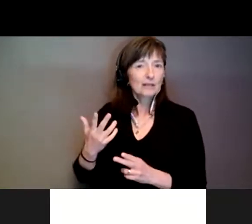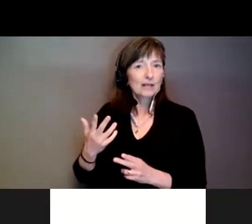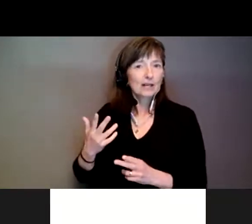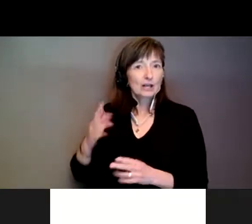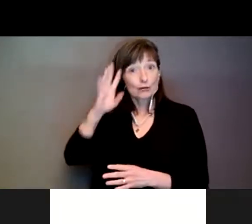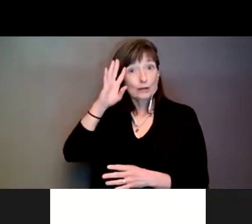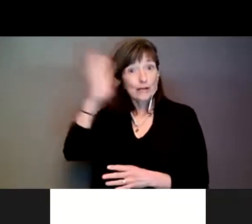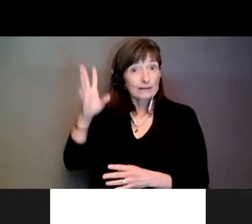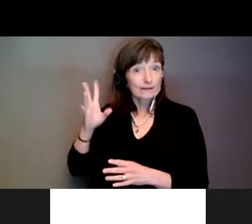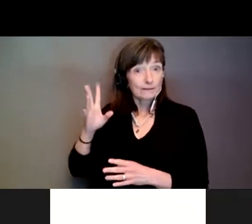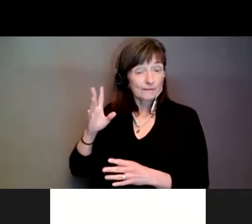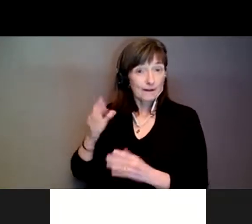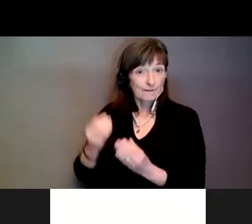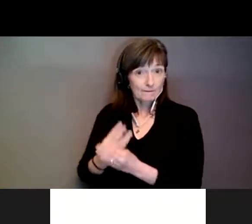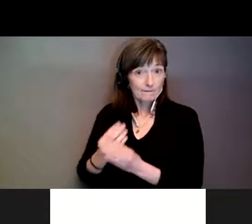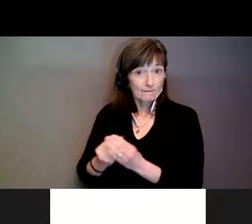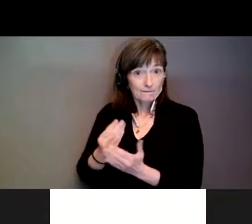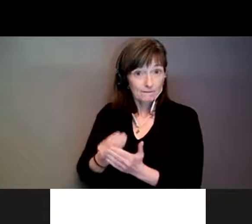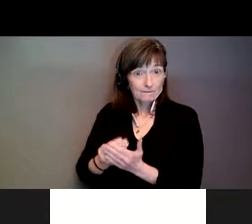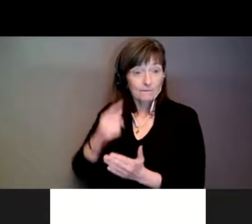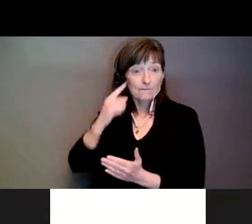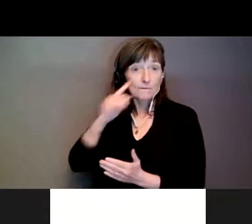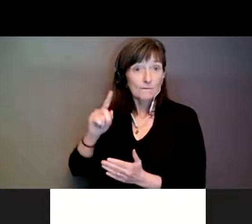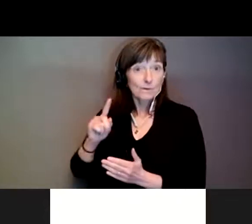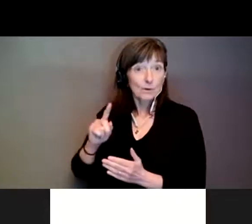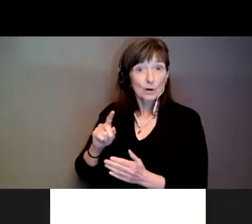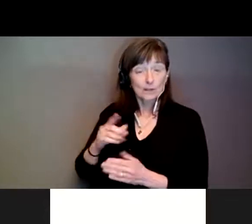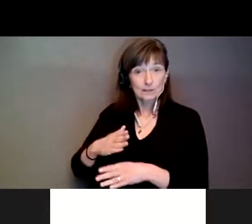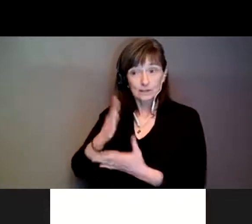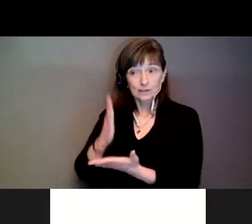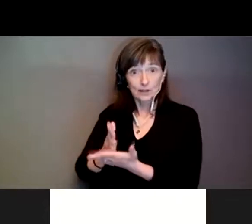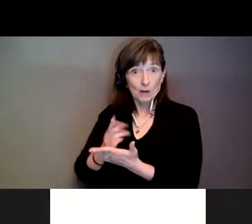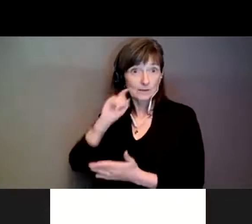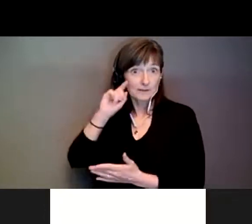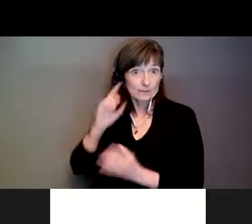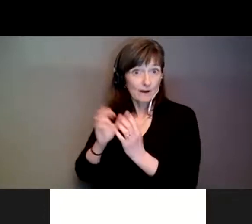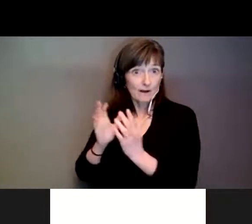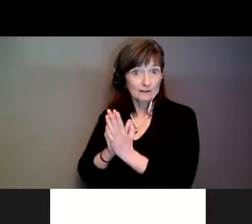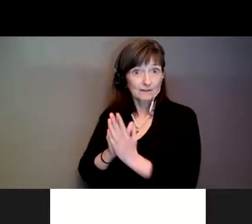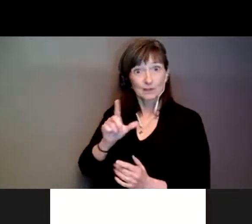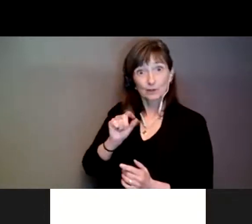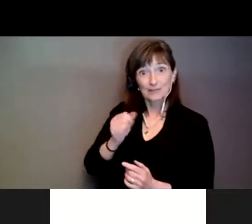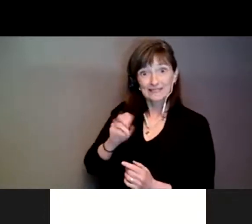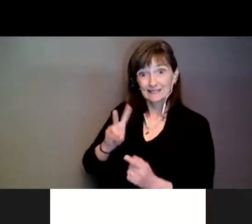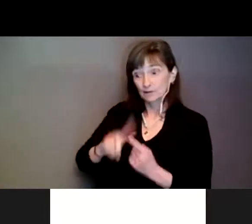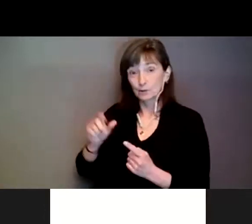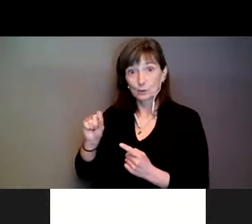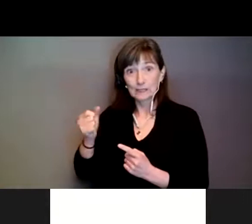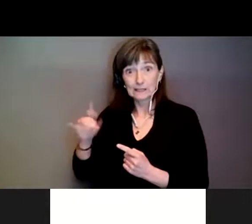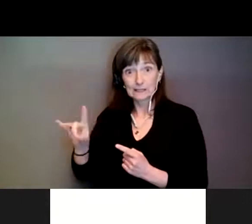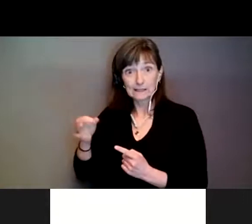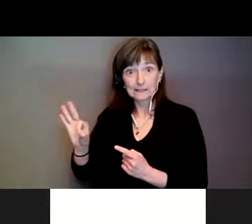Violence between 2016 to 2019. As David said, what we do is really quite